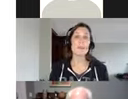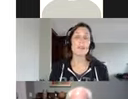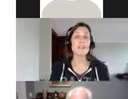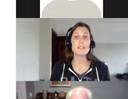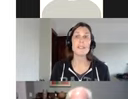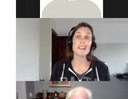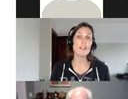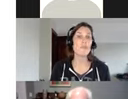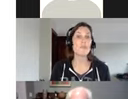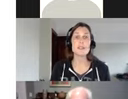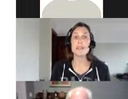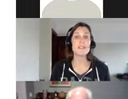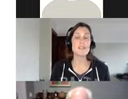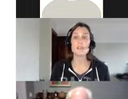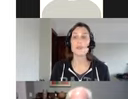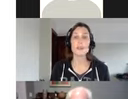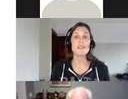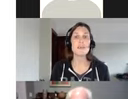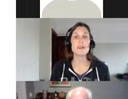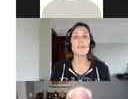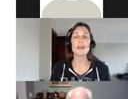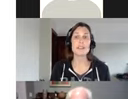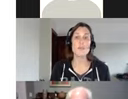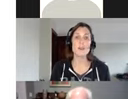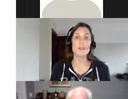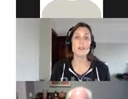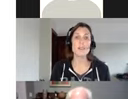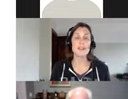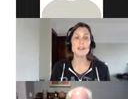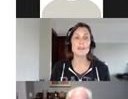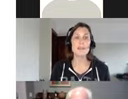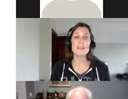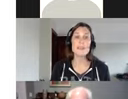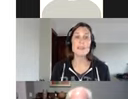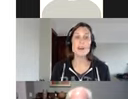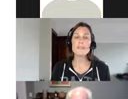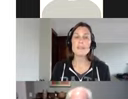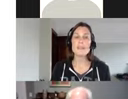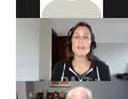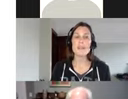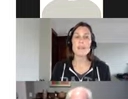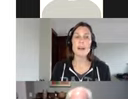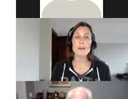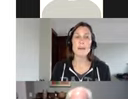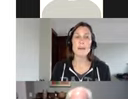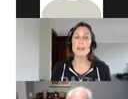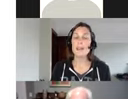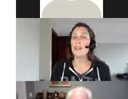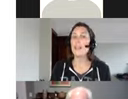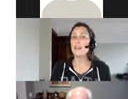really tell me? It tells me that California, Texas, Florida, New York have the highest water use. But something that all of those states have in